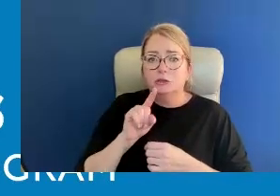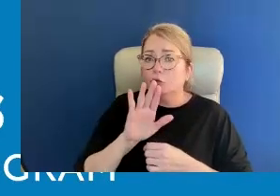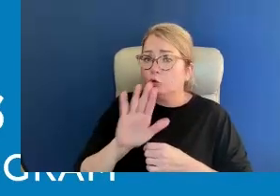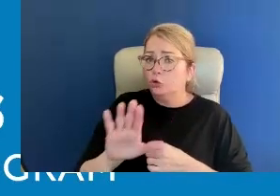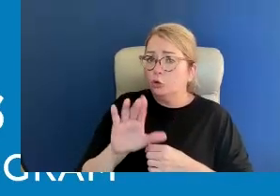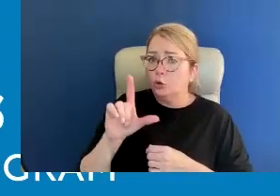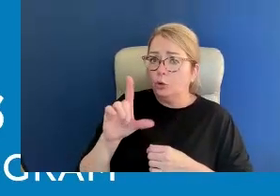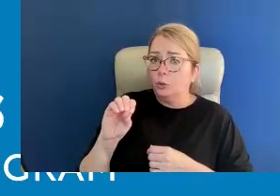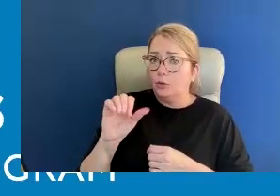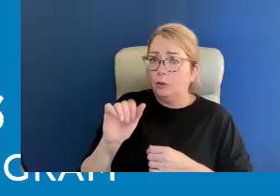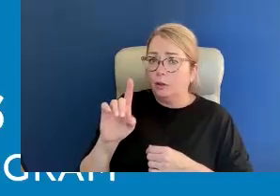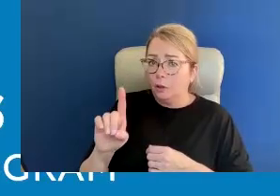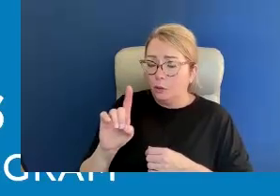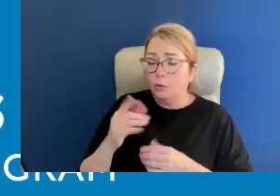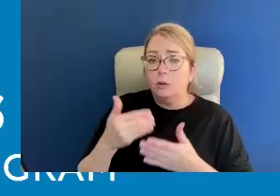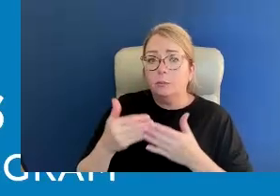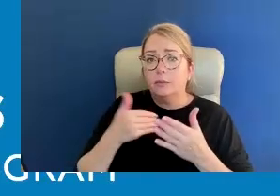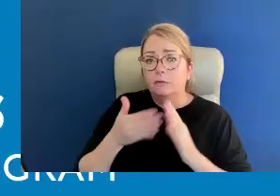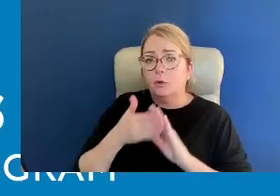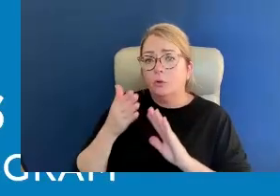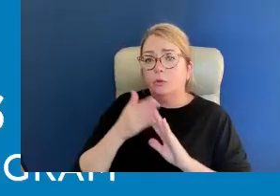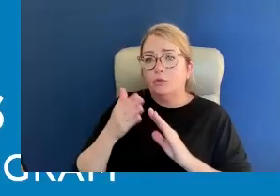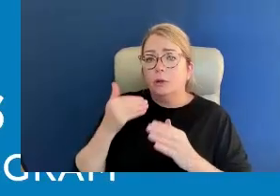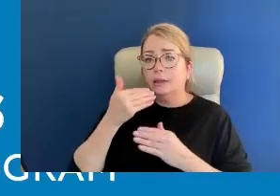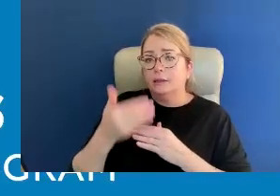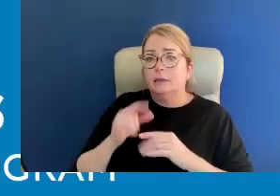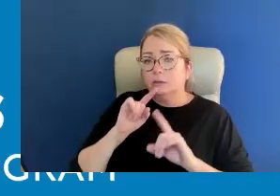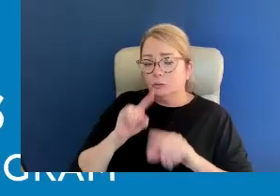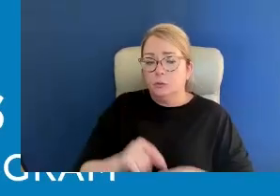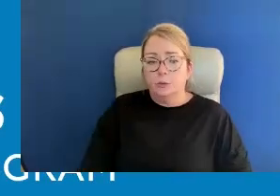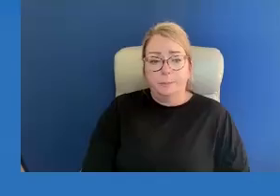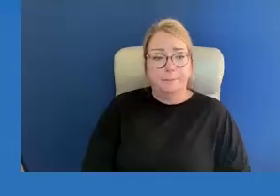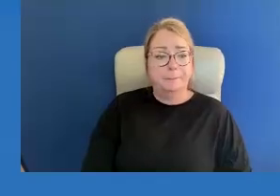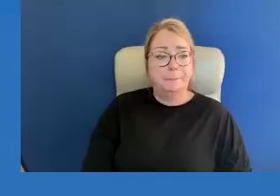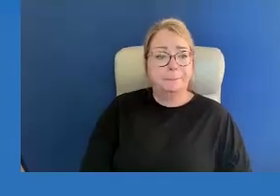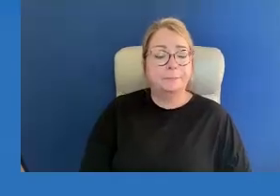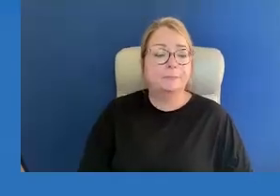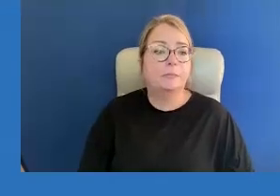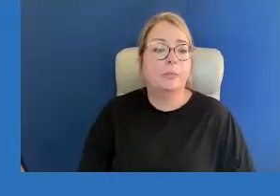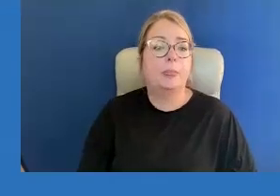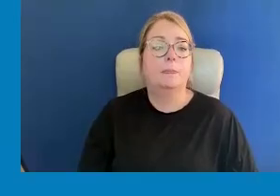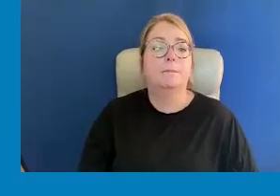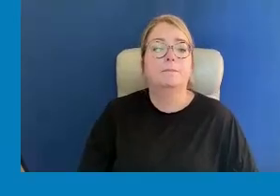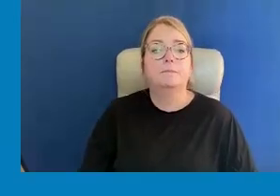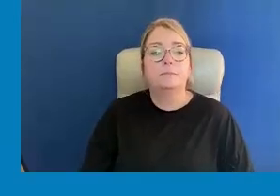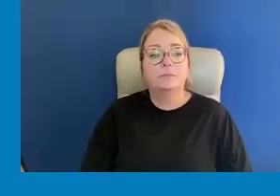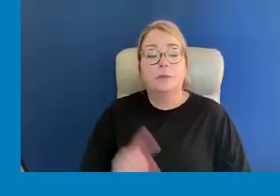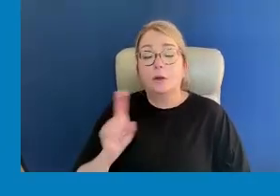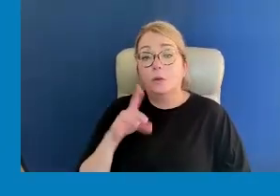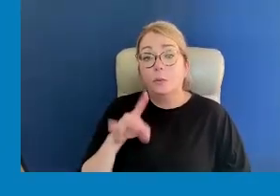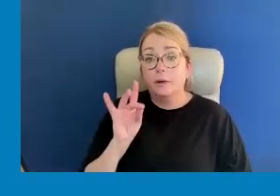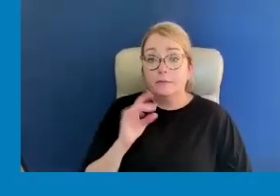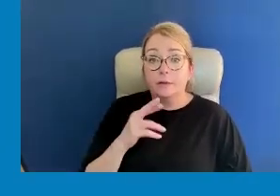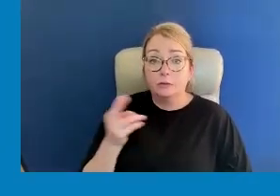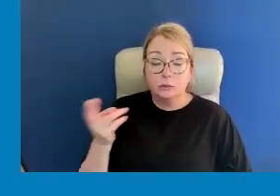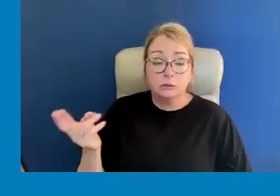before we run the next census date. So where to find resources?